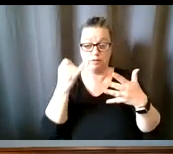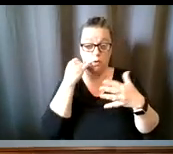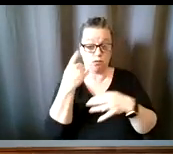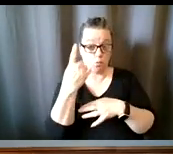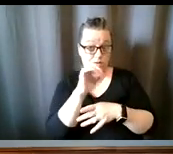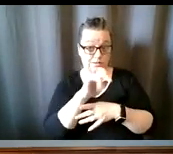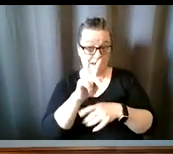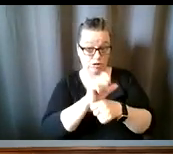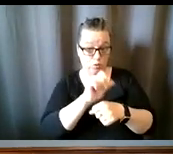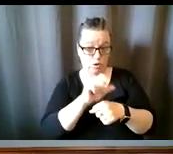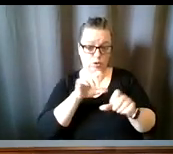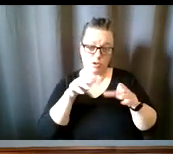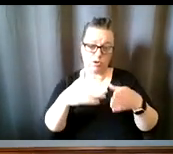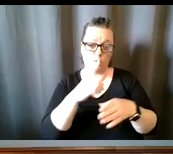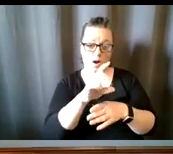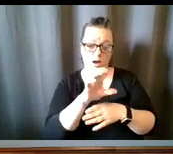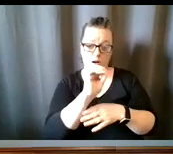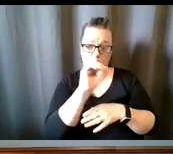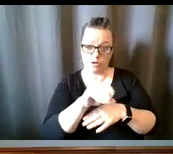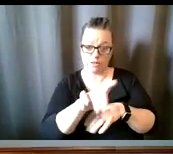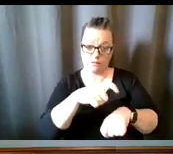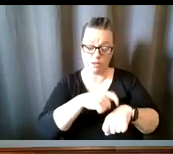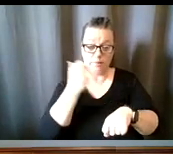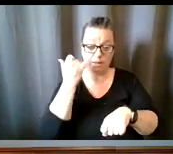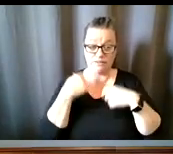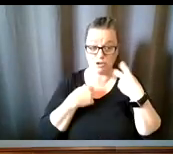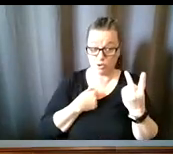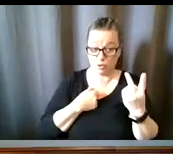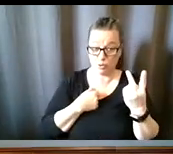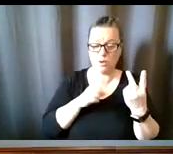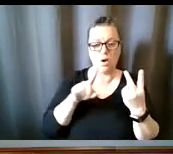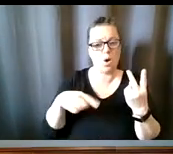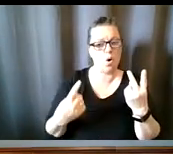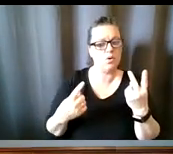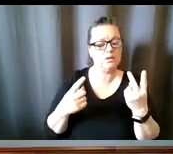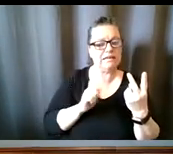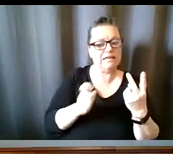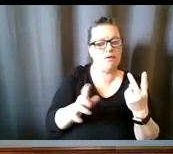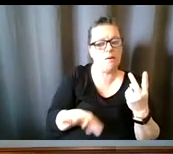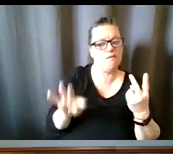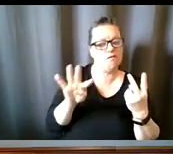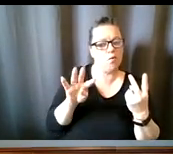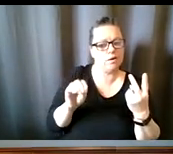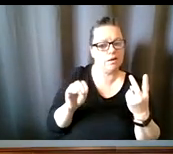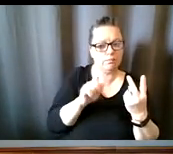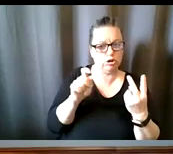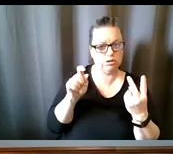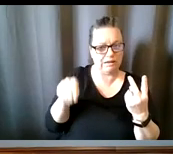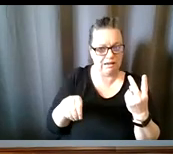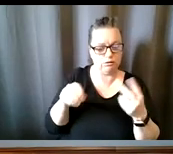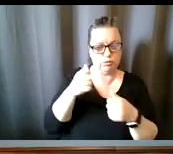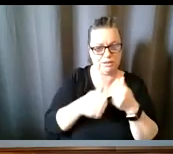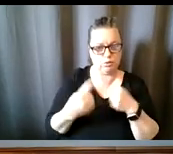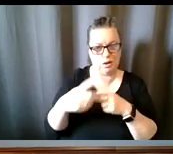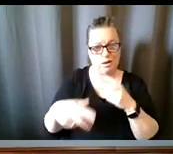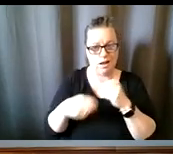on, you're able to devote 100% of your time to it. If you have two tasks, you can only devote about 40% to each one of those tasks, which adds up to 80%.